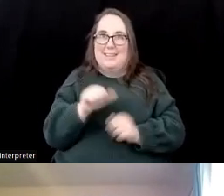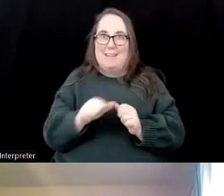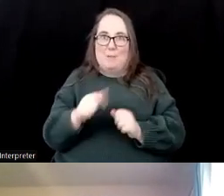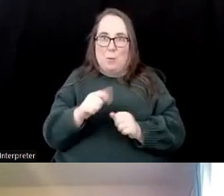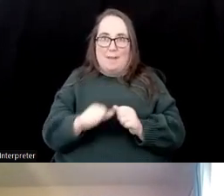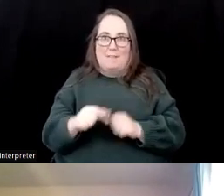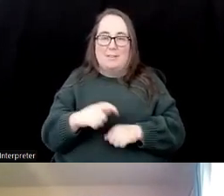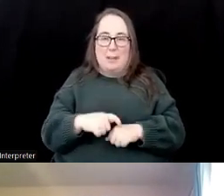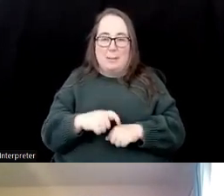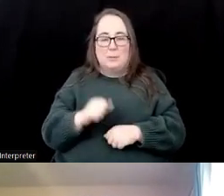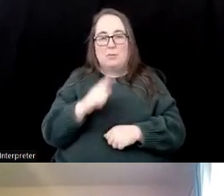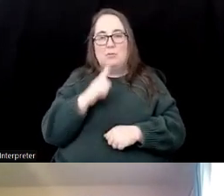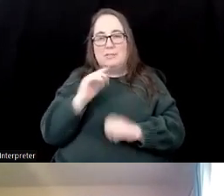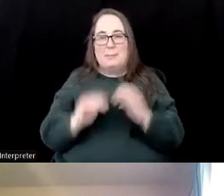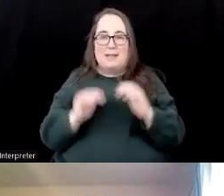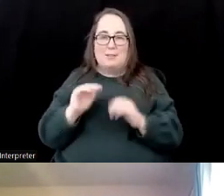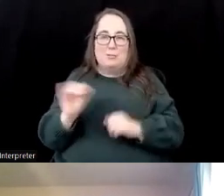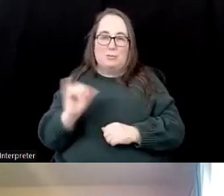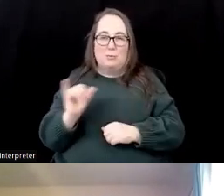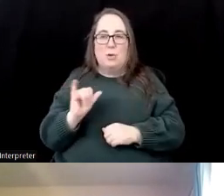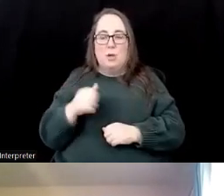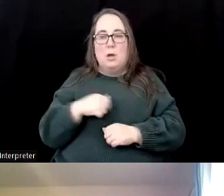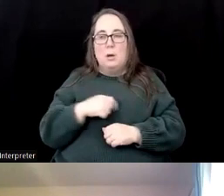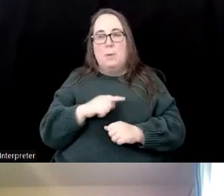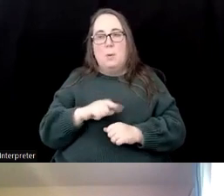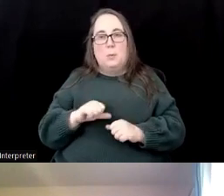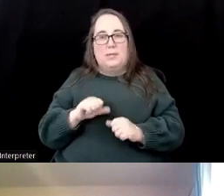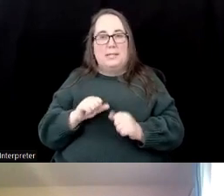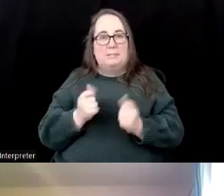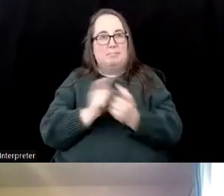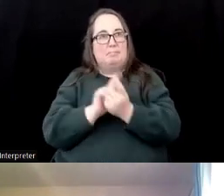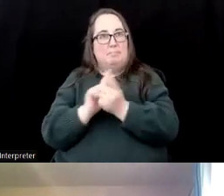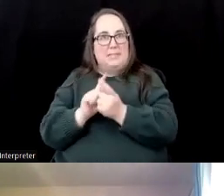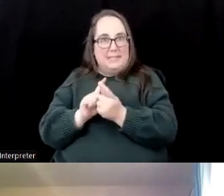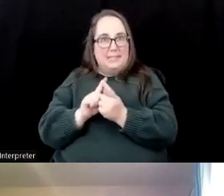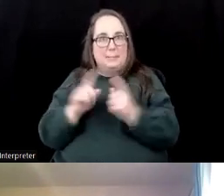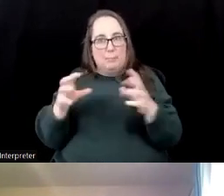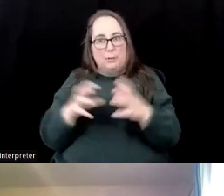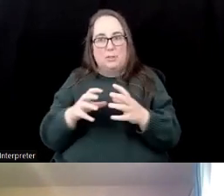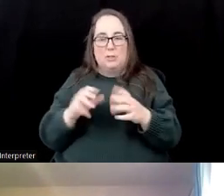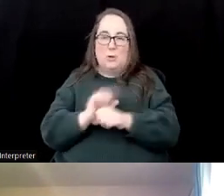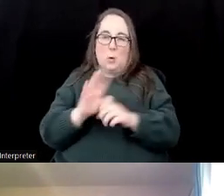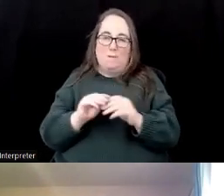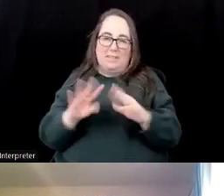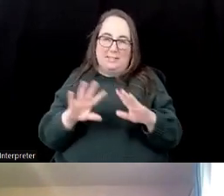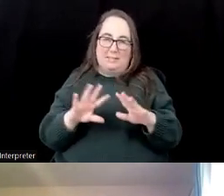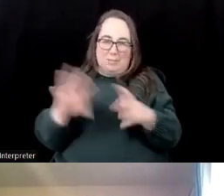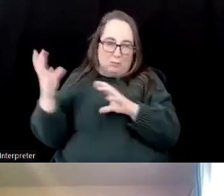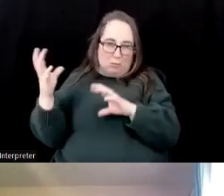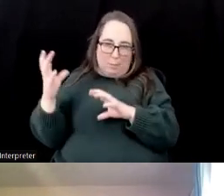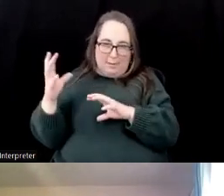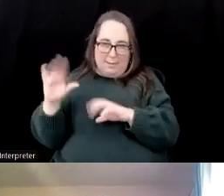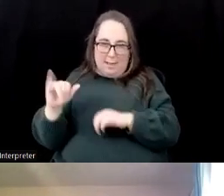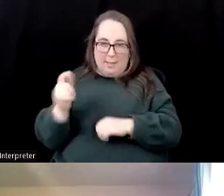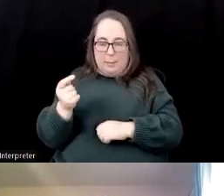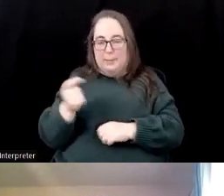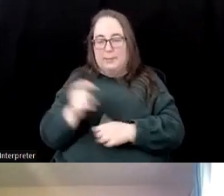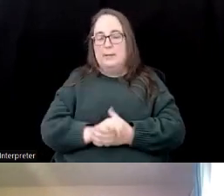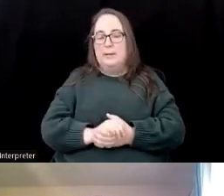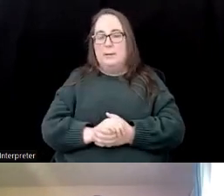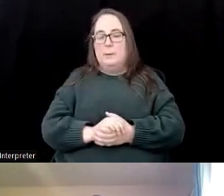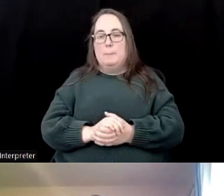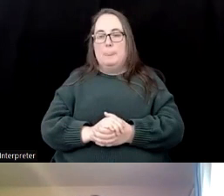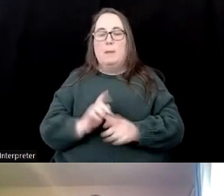So there's a balance there, but we also do meet in person. COVID disrupted that a bit, but